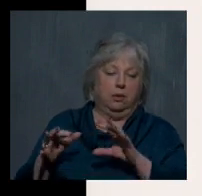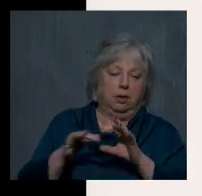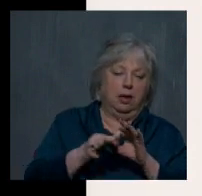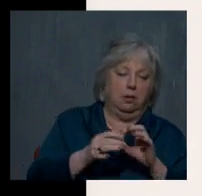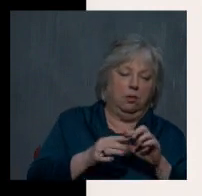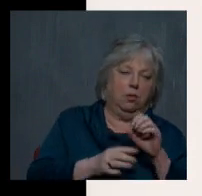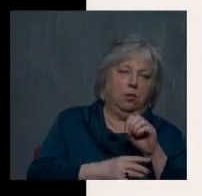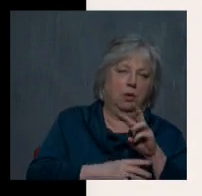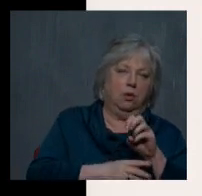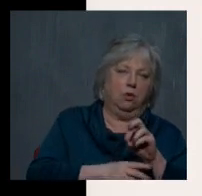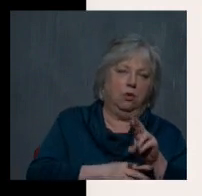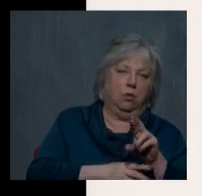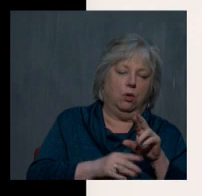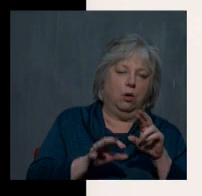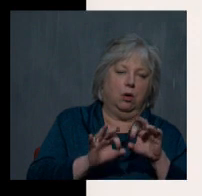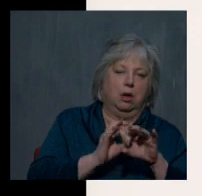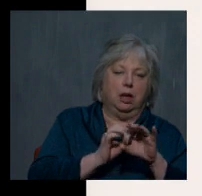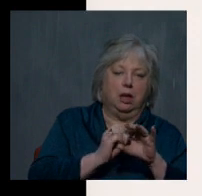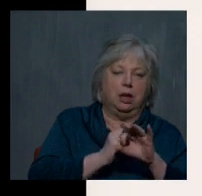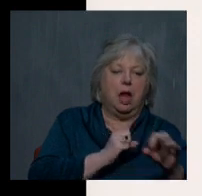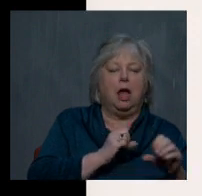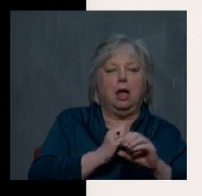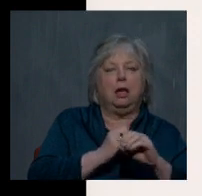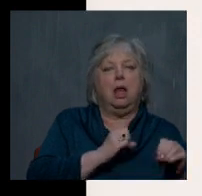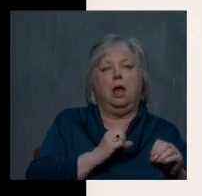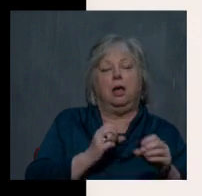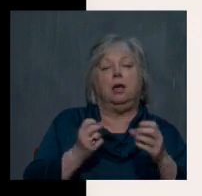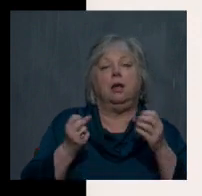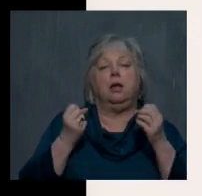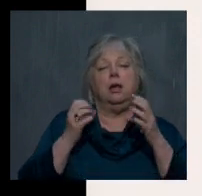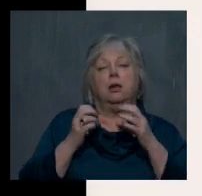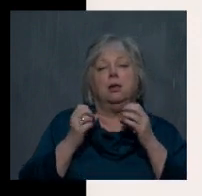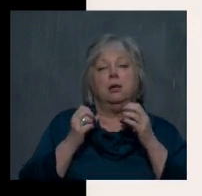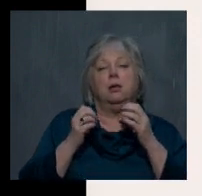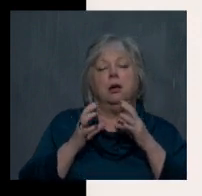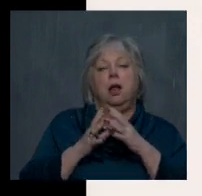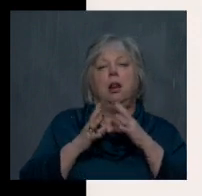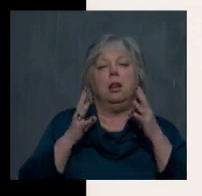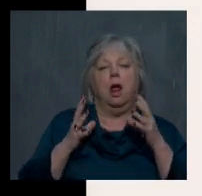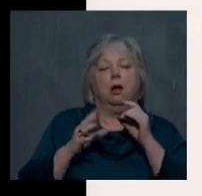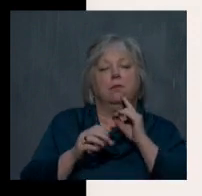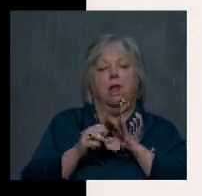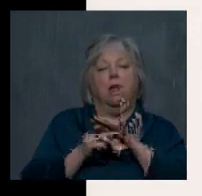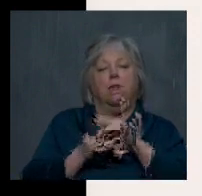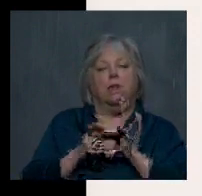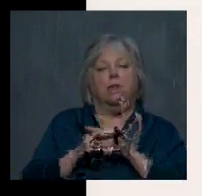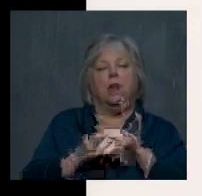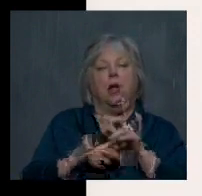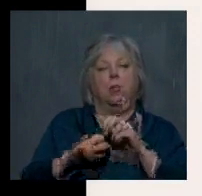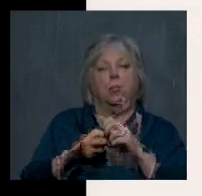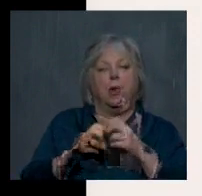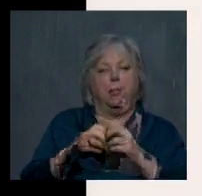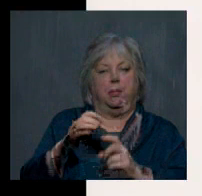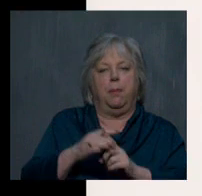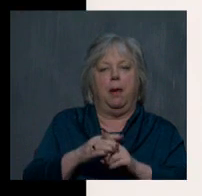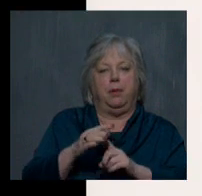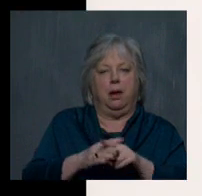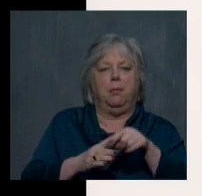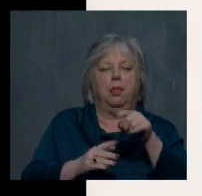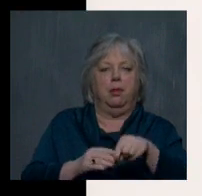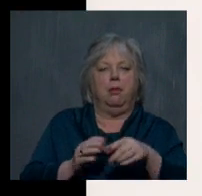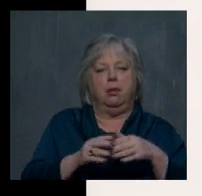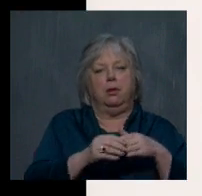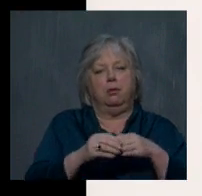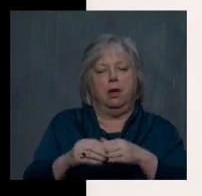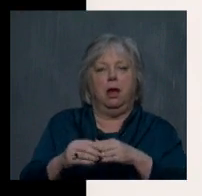line, where much of the flow issues were causing problems relative to that led to